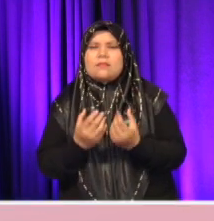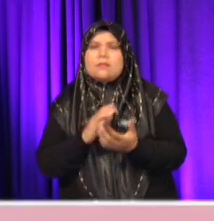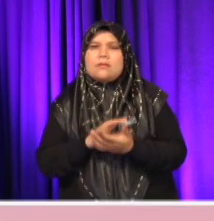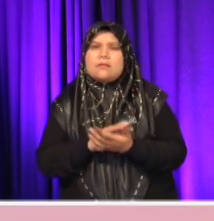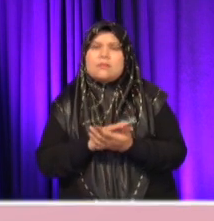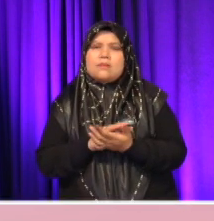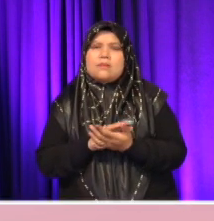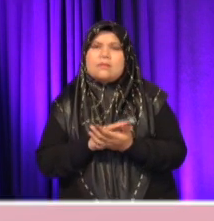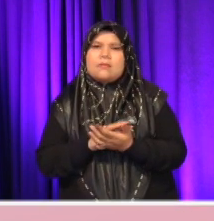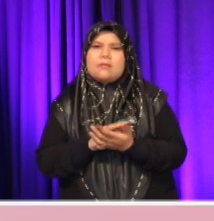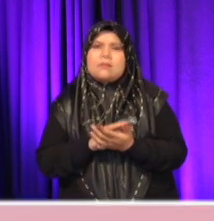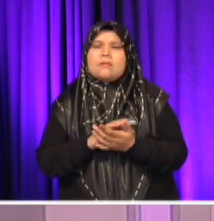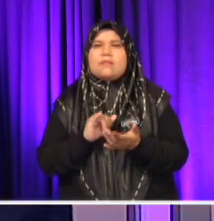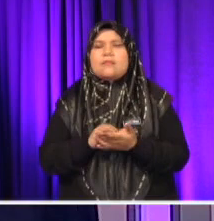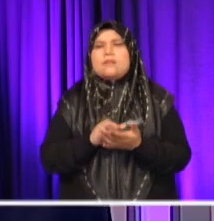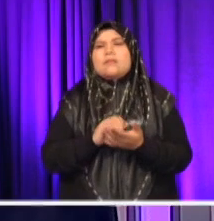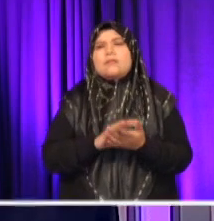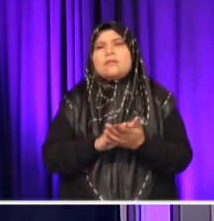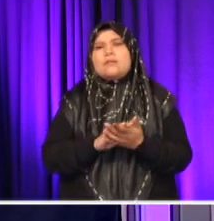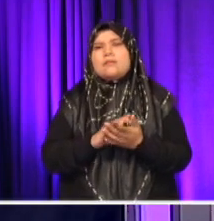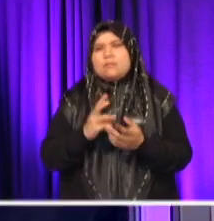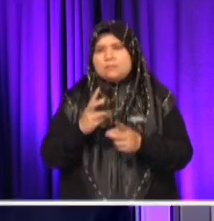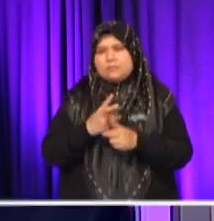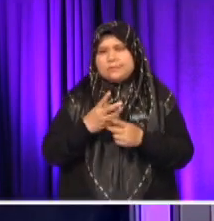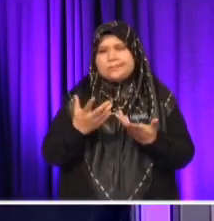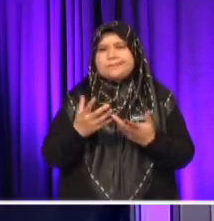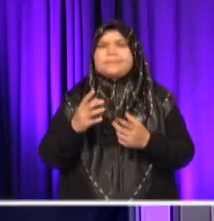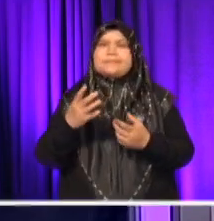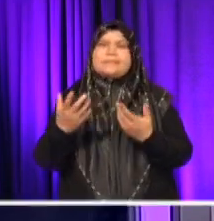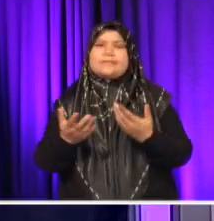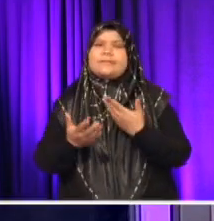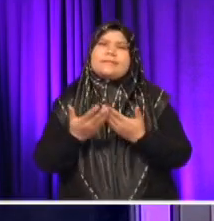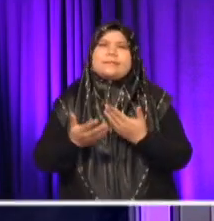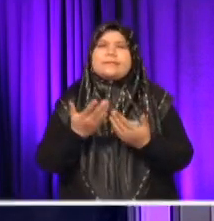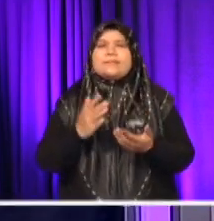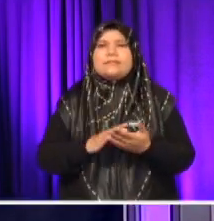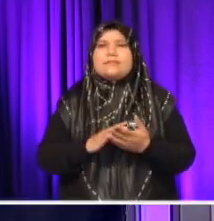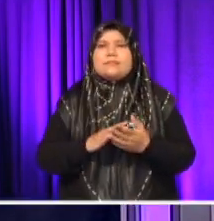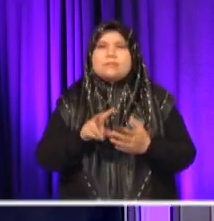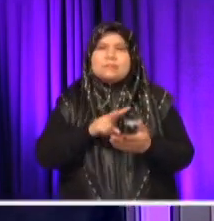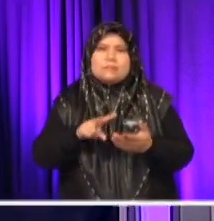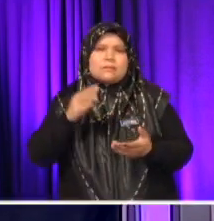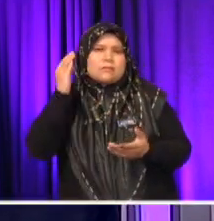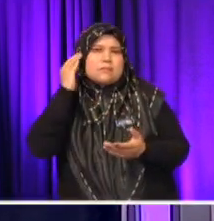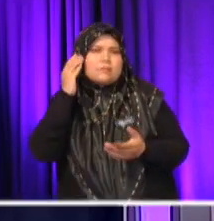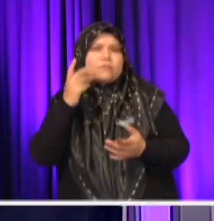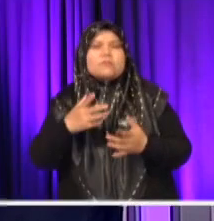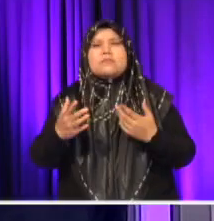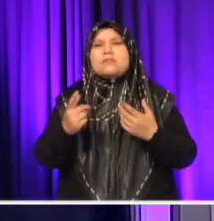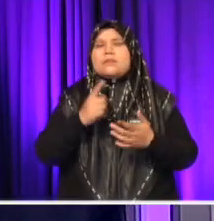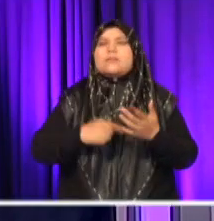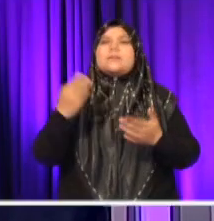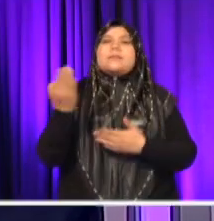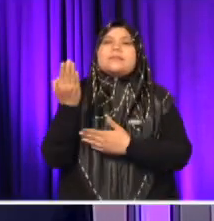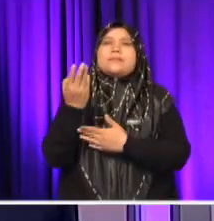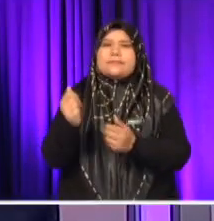in the classroom. Okay, so dear students, do not be worried. There will be a team, that these things are familiar to you. So do not be